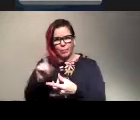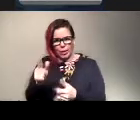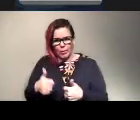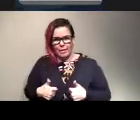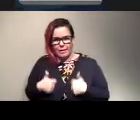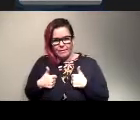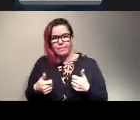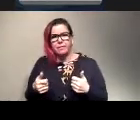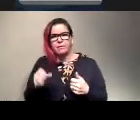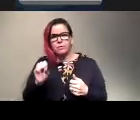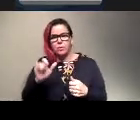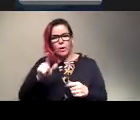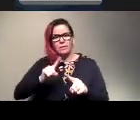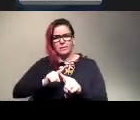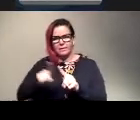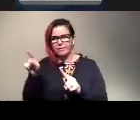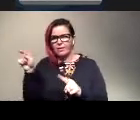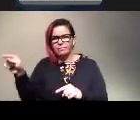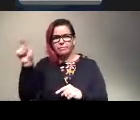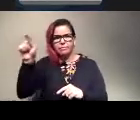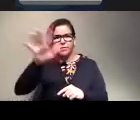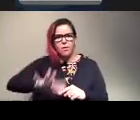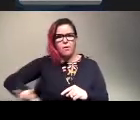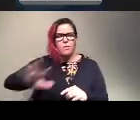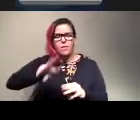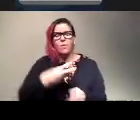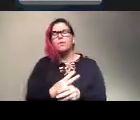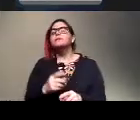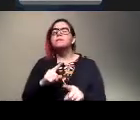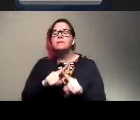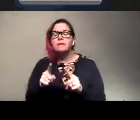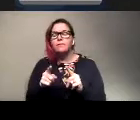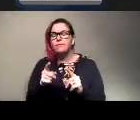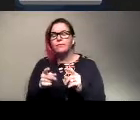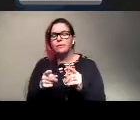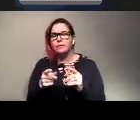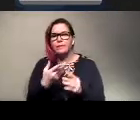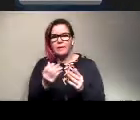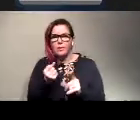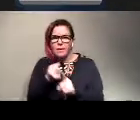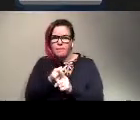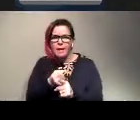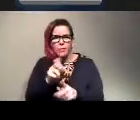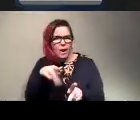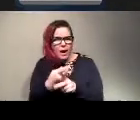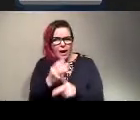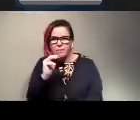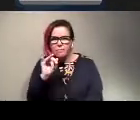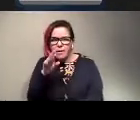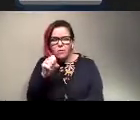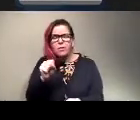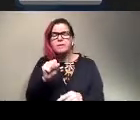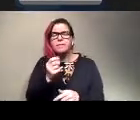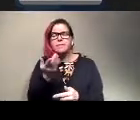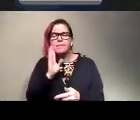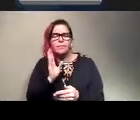are different across the world, and they can have different properties that can affect the types of microbes there and the types of things they use.